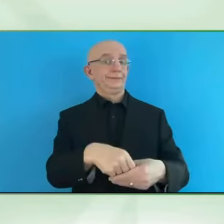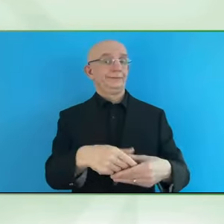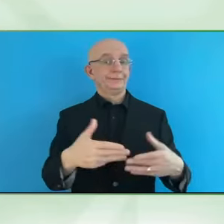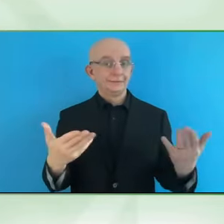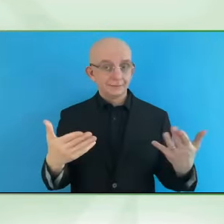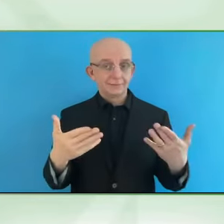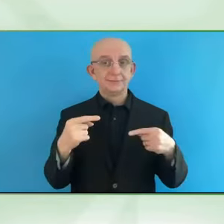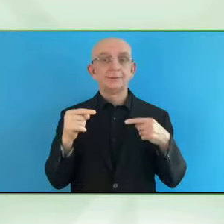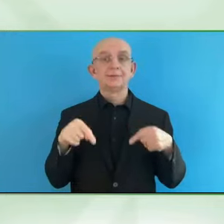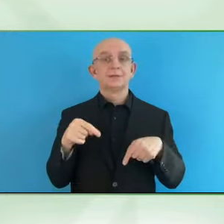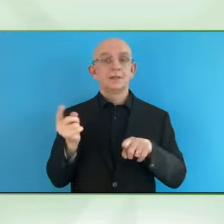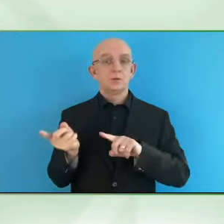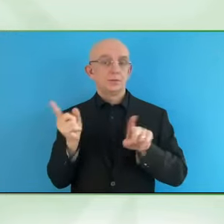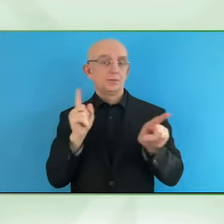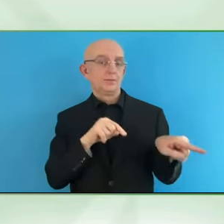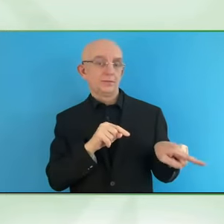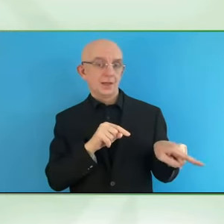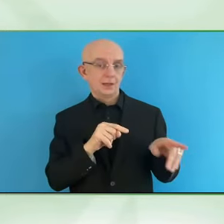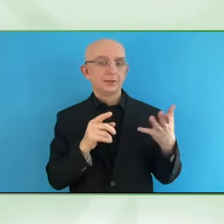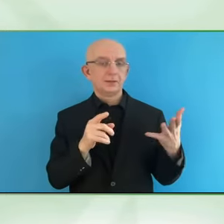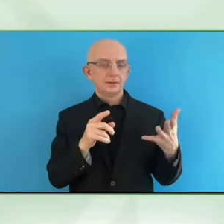the global perspective as well.